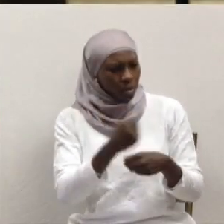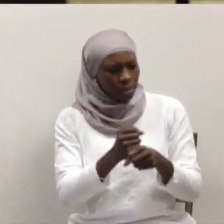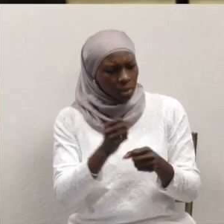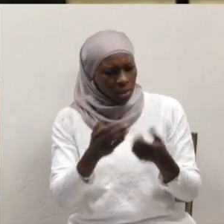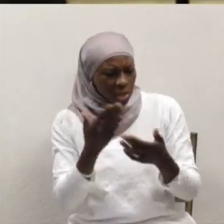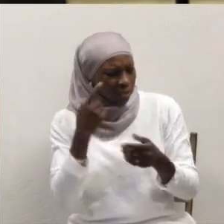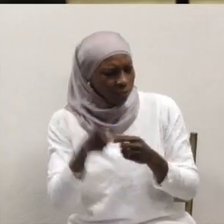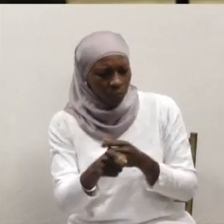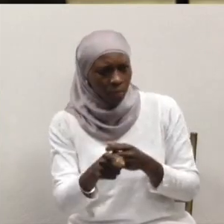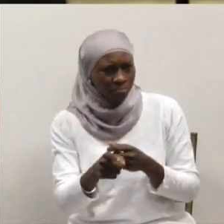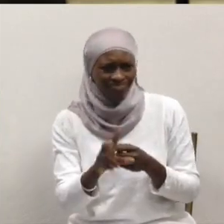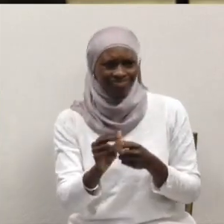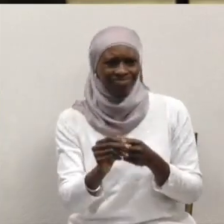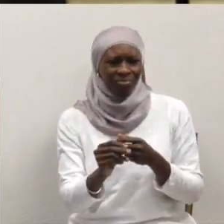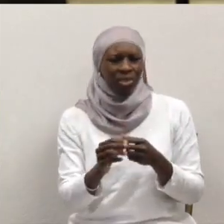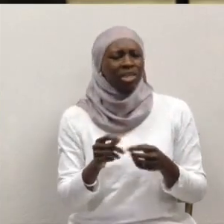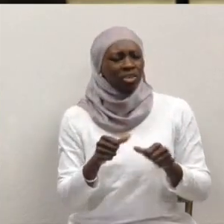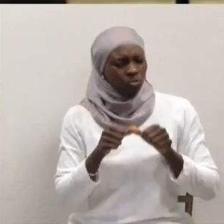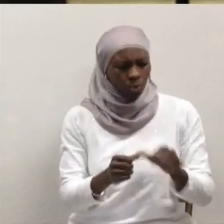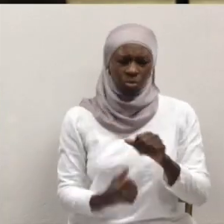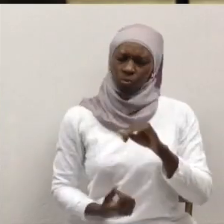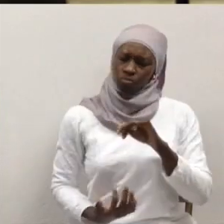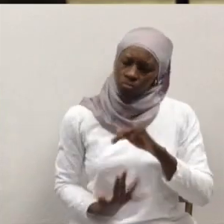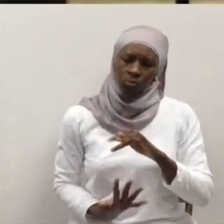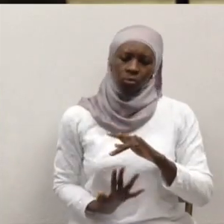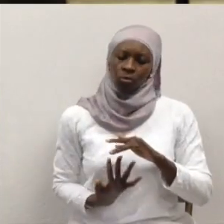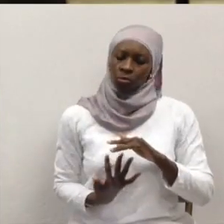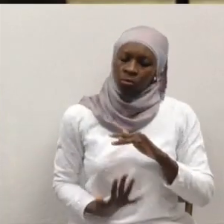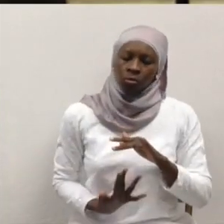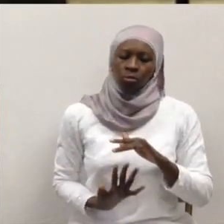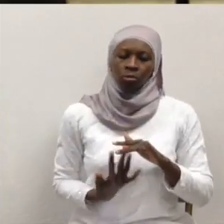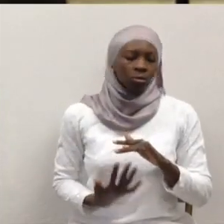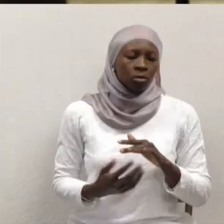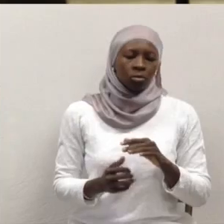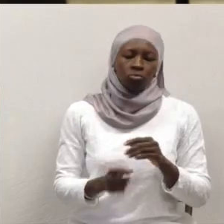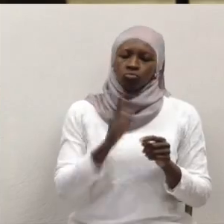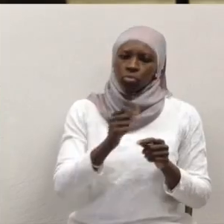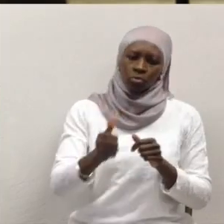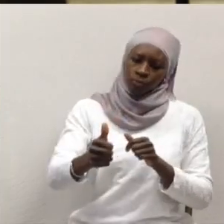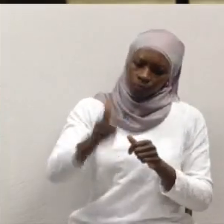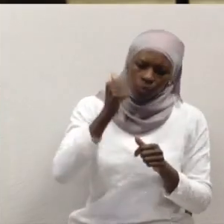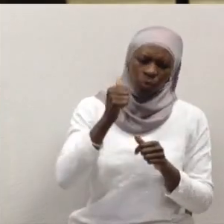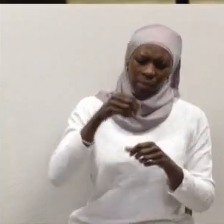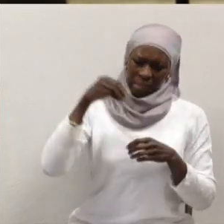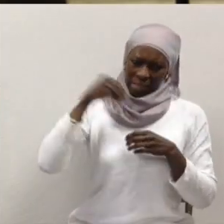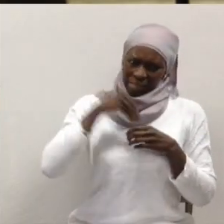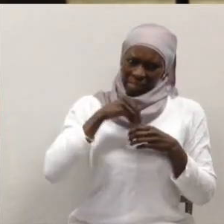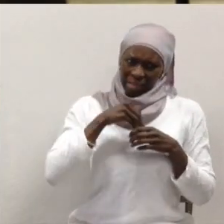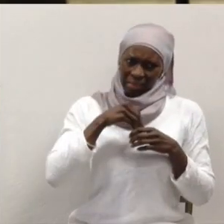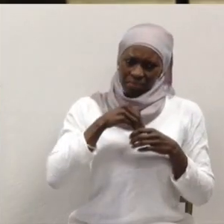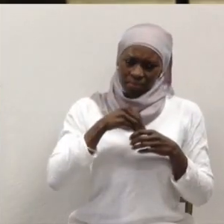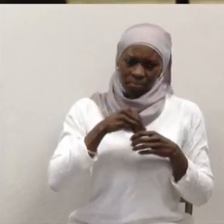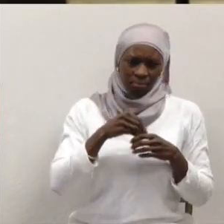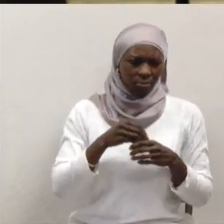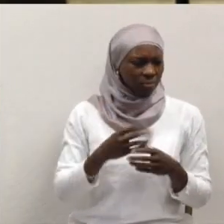they continued to boil and refuse internally because it's too humiliating for them. And the Arabs